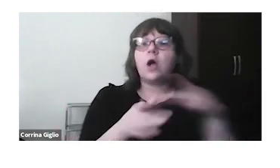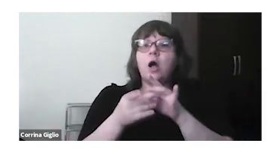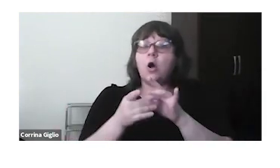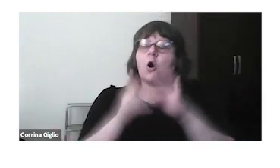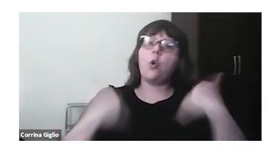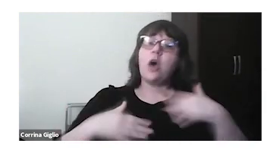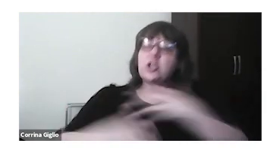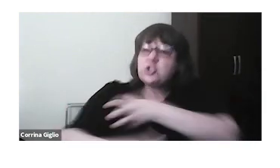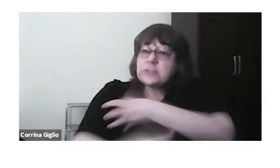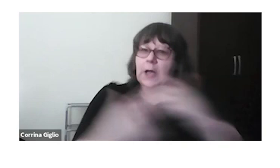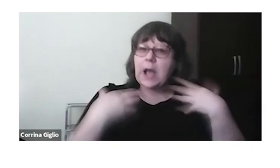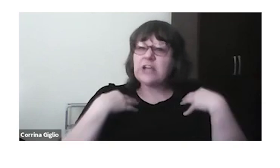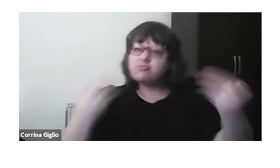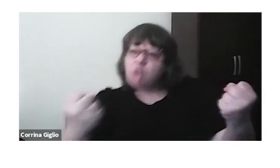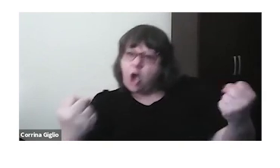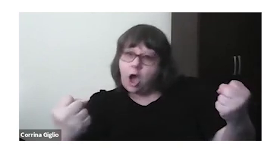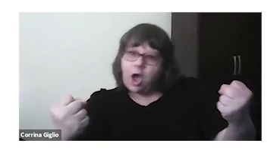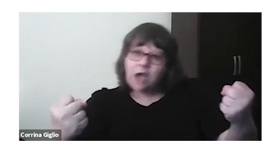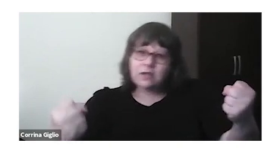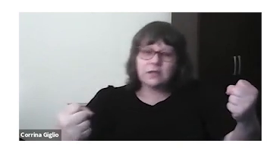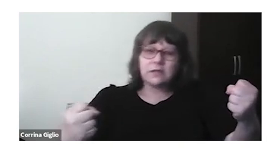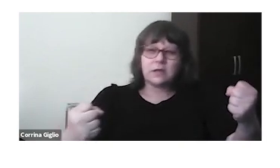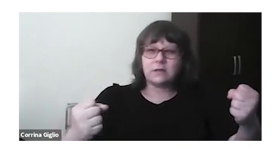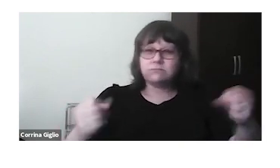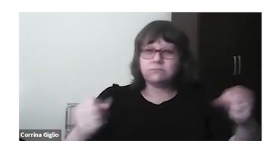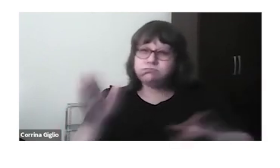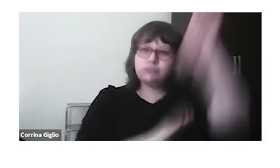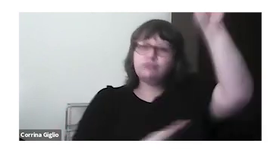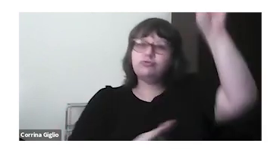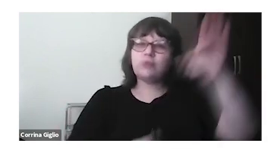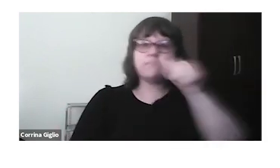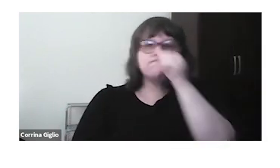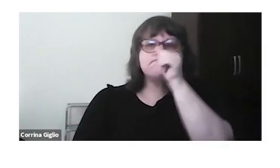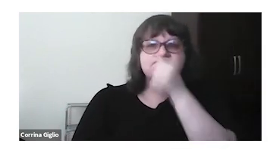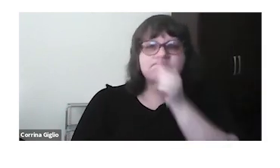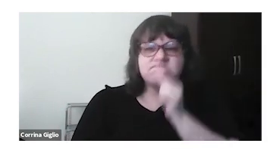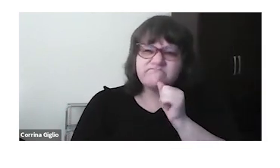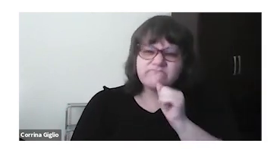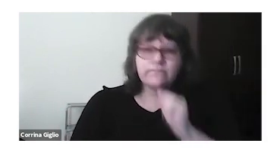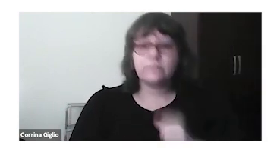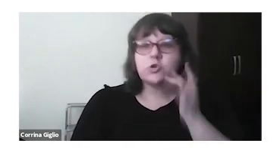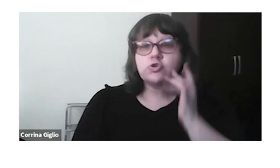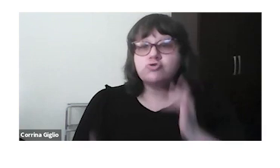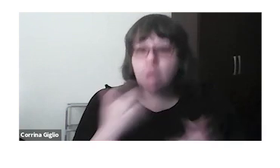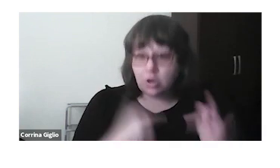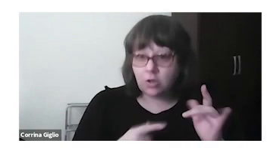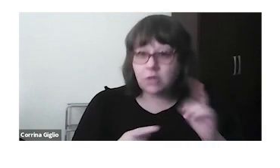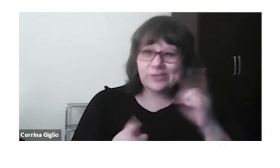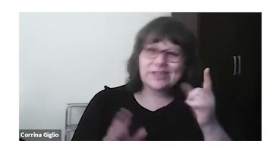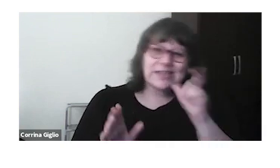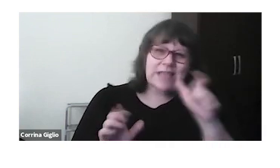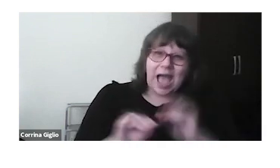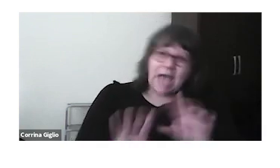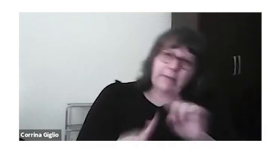superhuman strength or sort of being able to like withstand the struggle. So it's really subtle, but again,